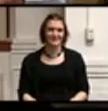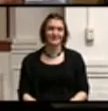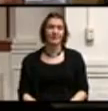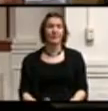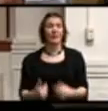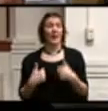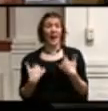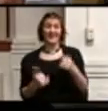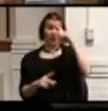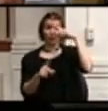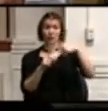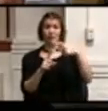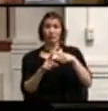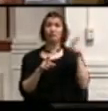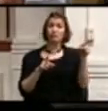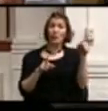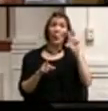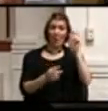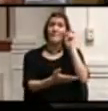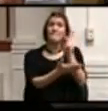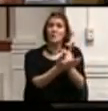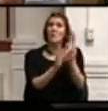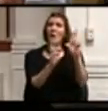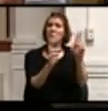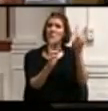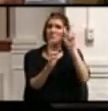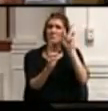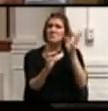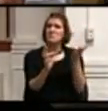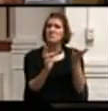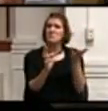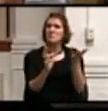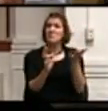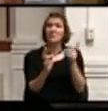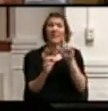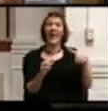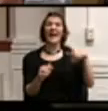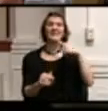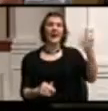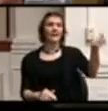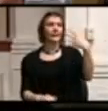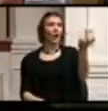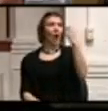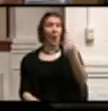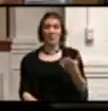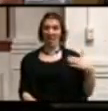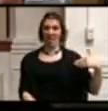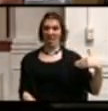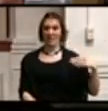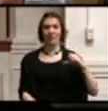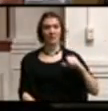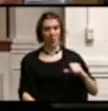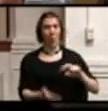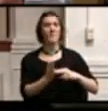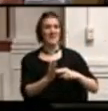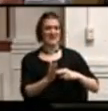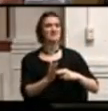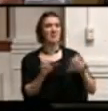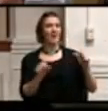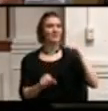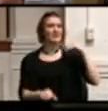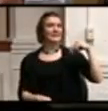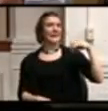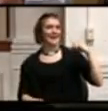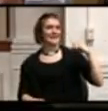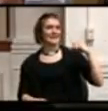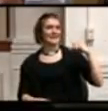still very optimistic about the FEMA grant, only because we haven't got our no thank you letter yet. So that pretty